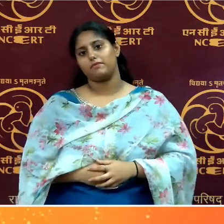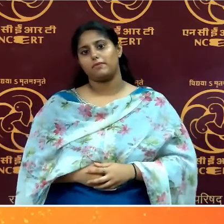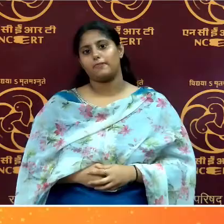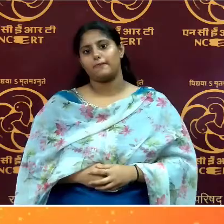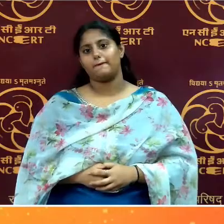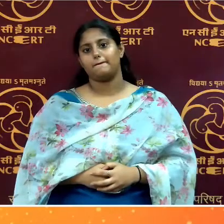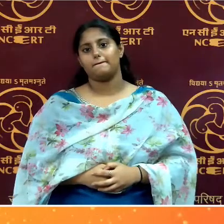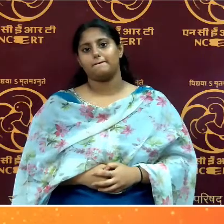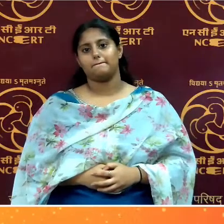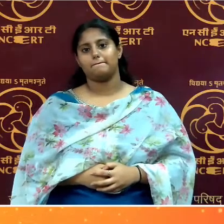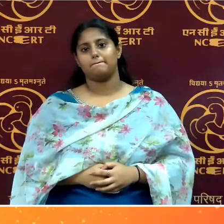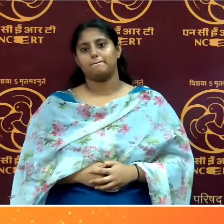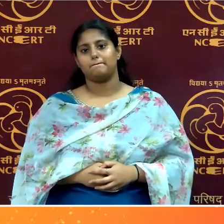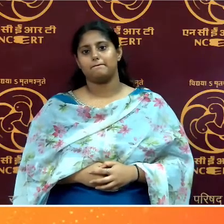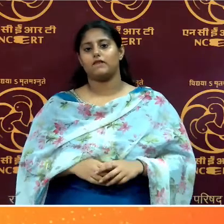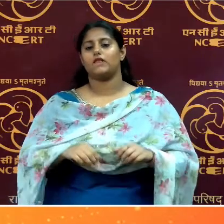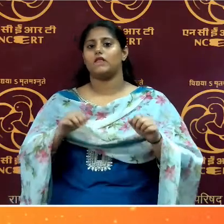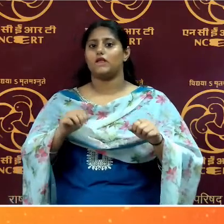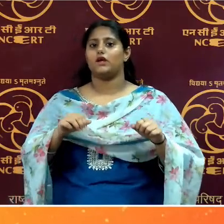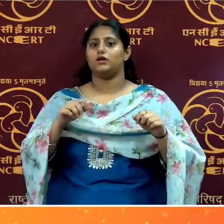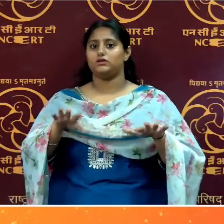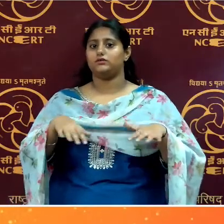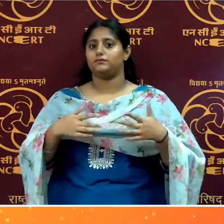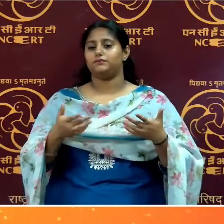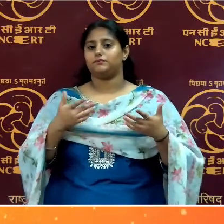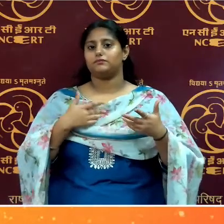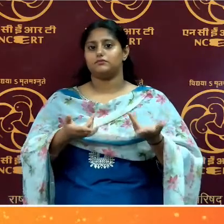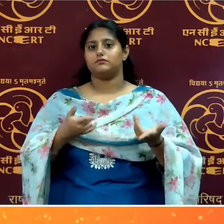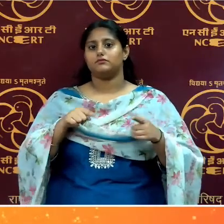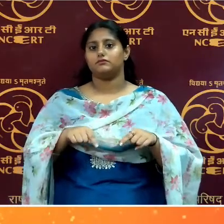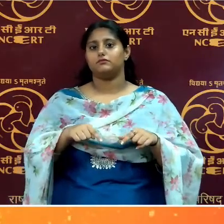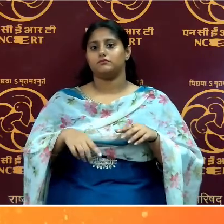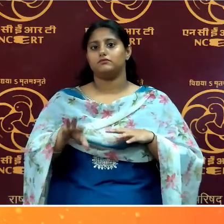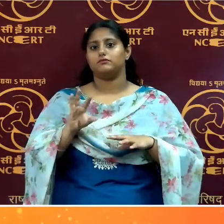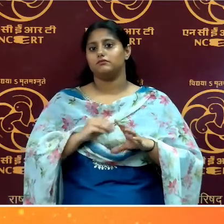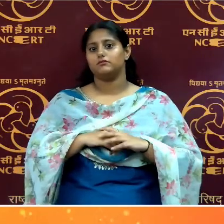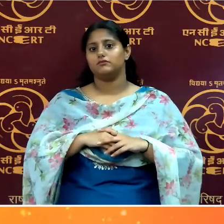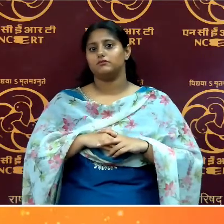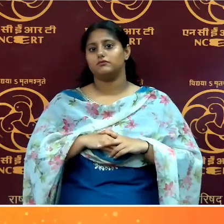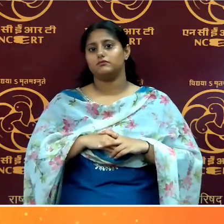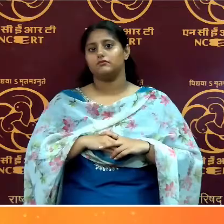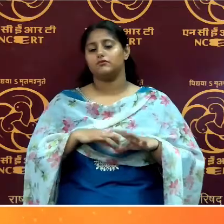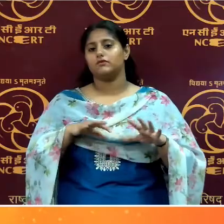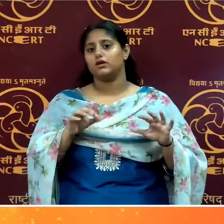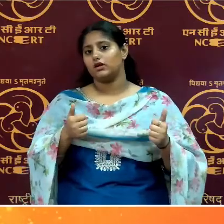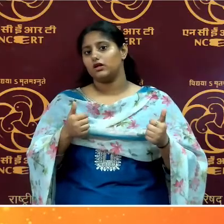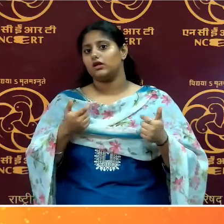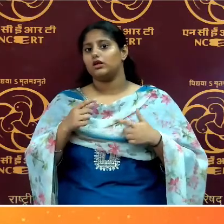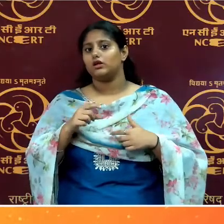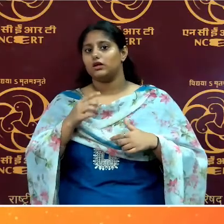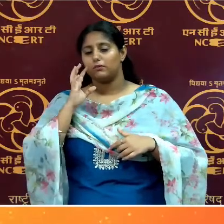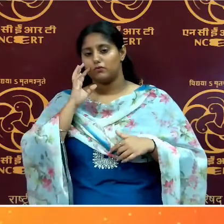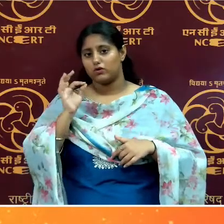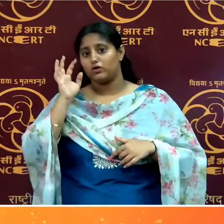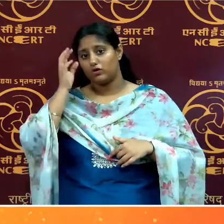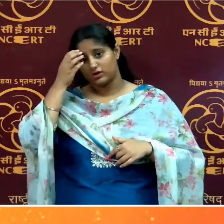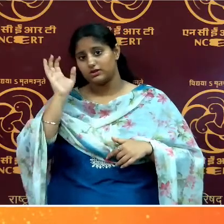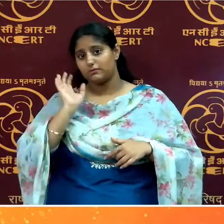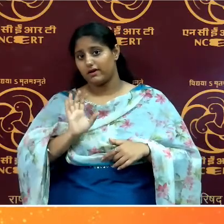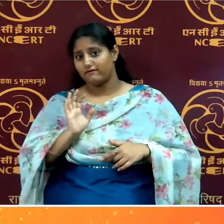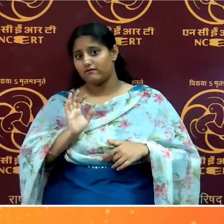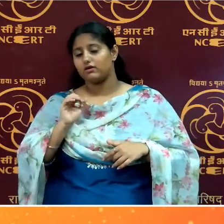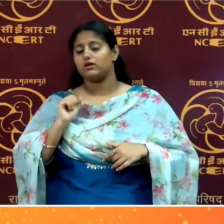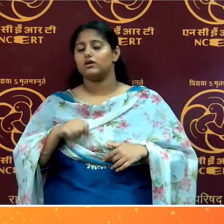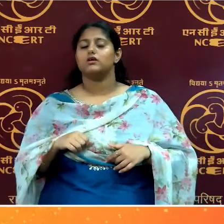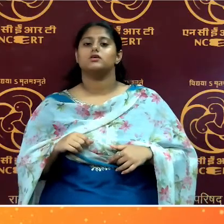Okay. And after that, we are going to learn about another important concept. Yes. Okay. So